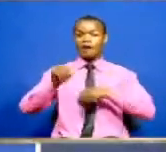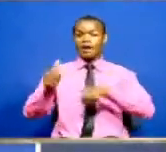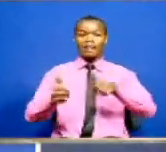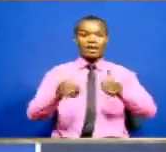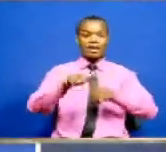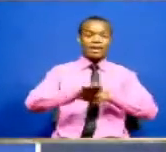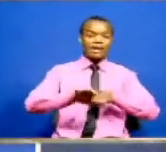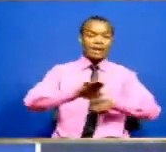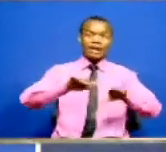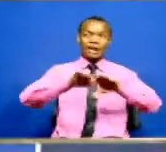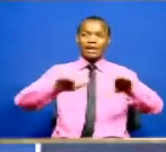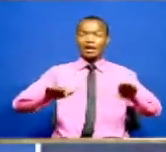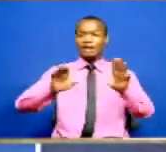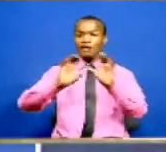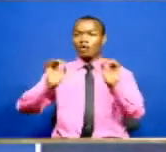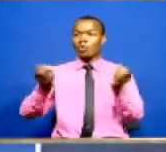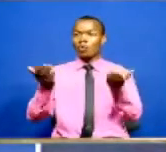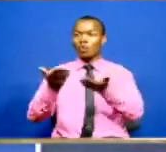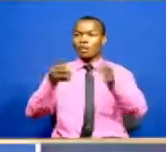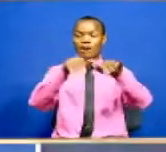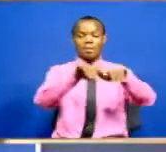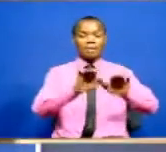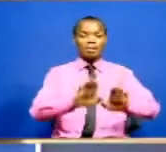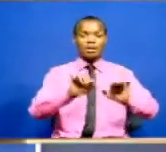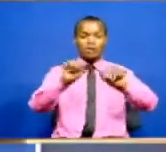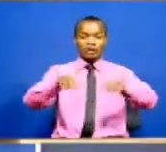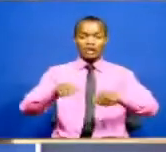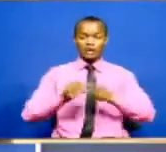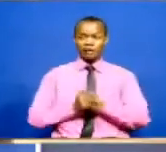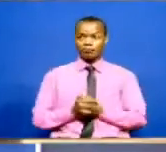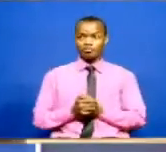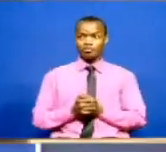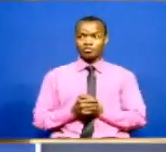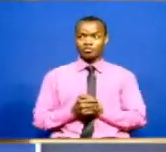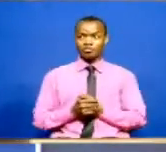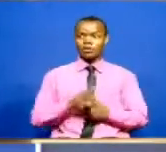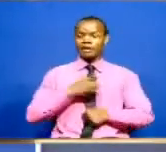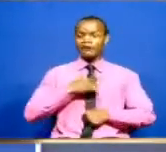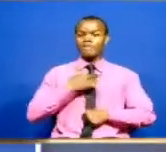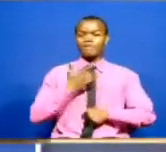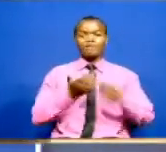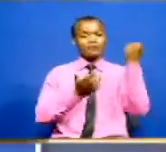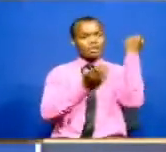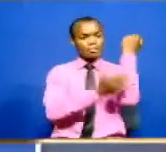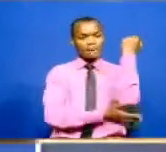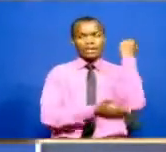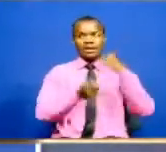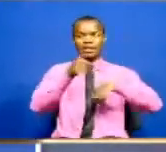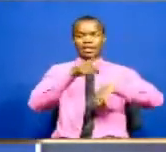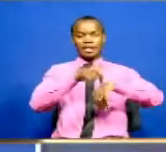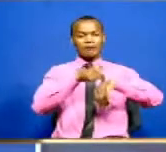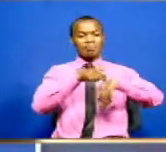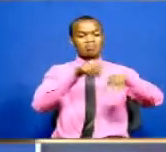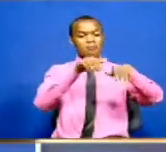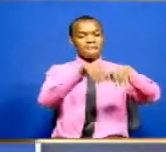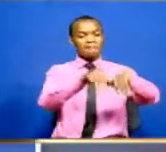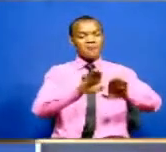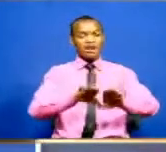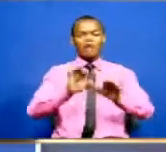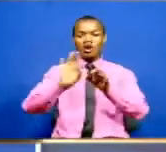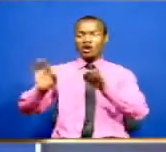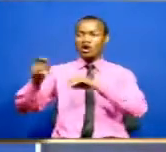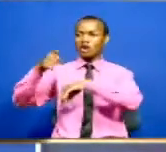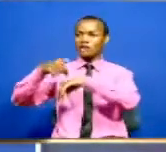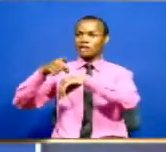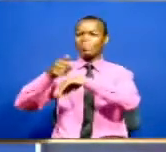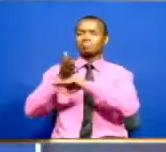where the burial can alternatively take place. Ni huzuni kubwa kupeleka matanga muda hii yote, shughuli zinafaa